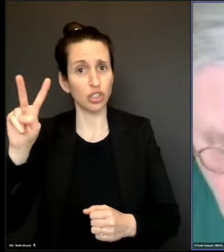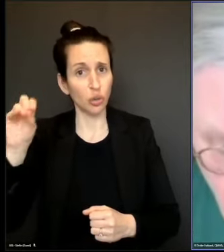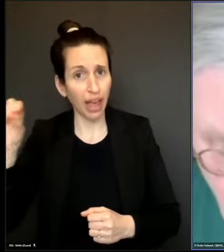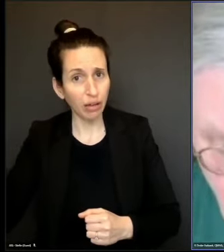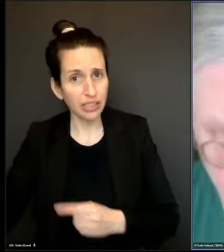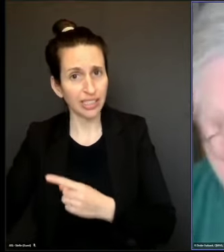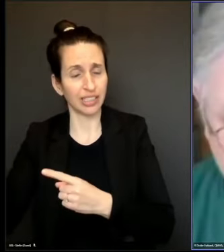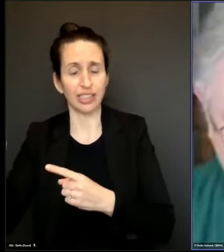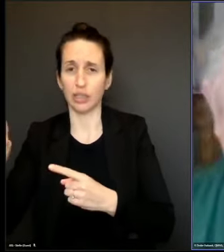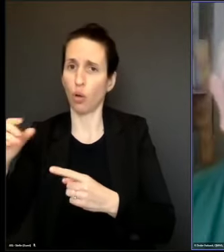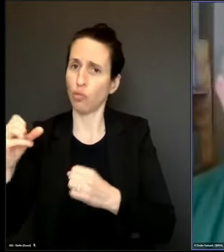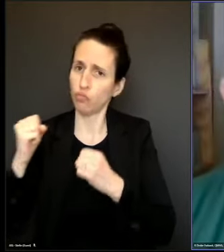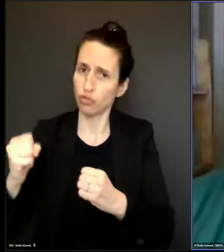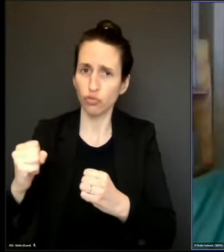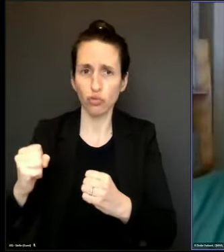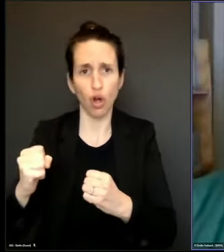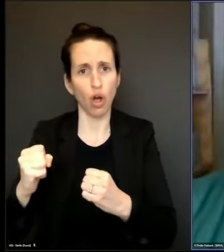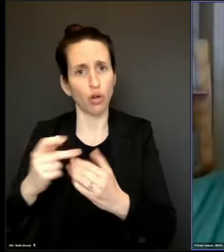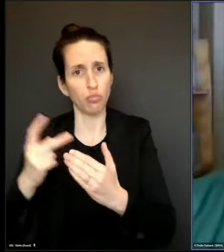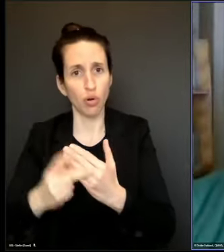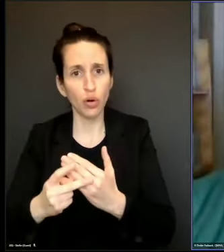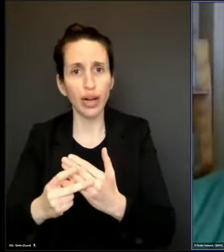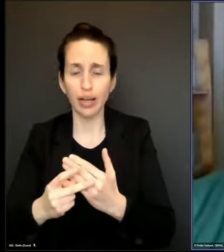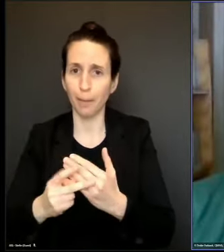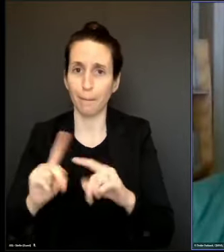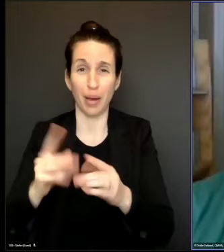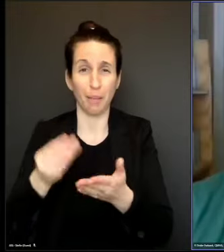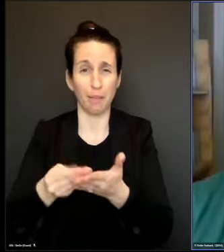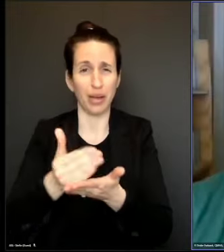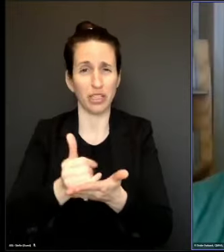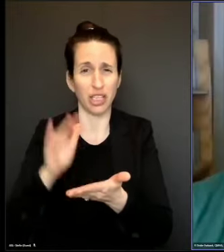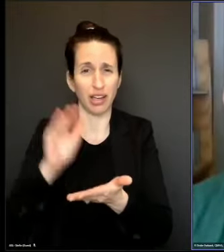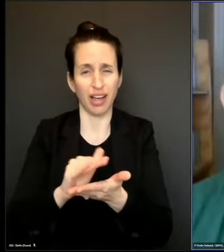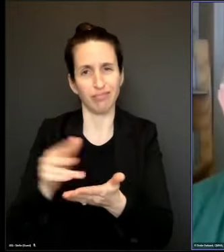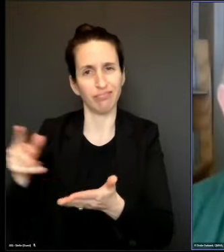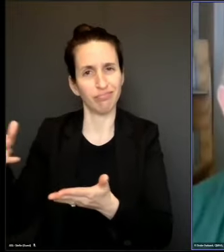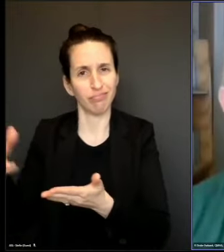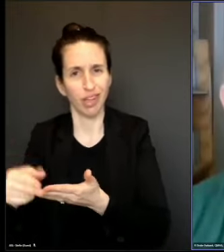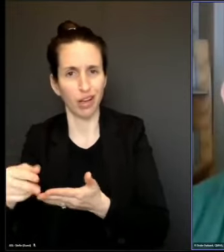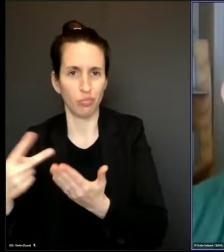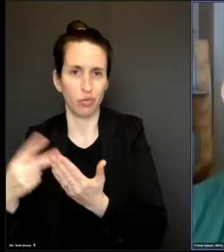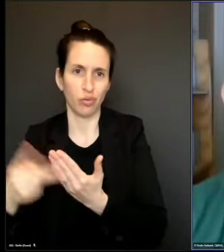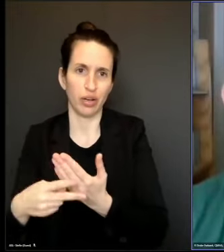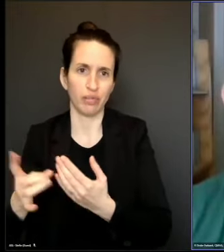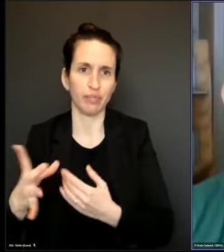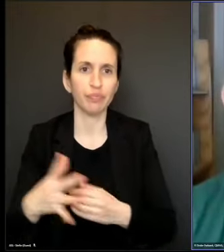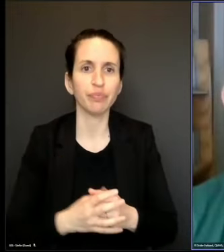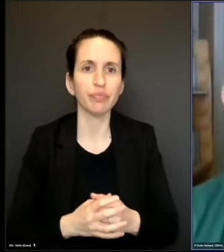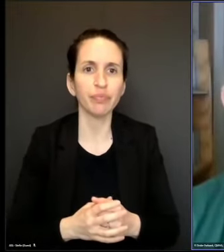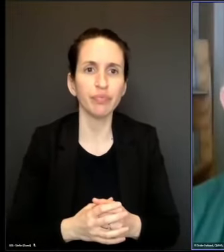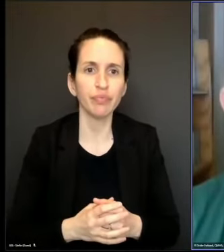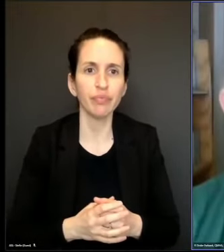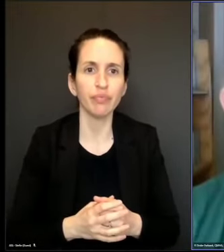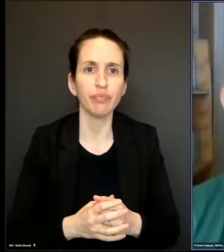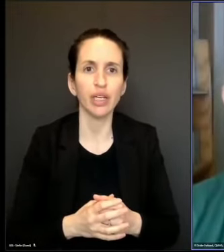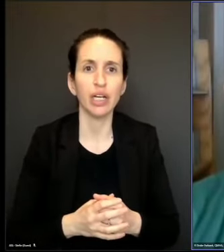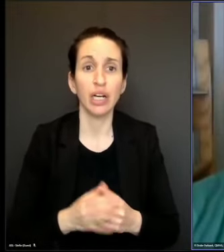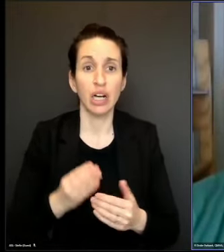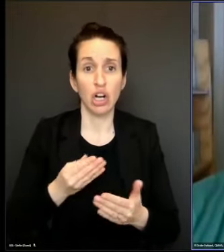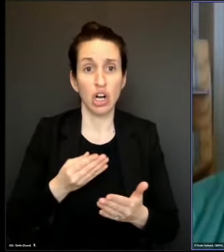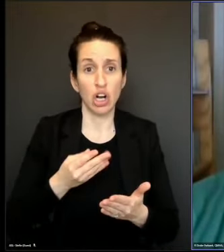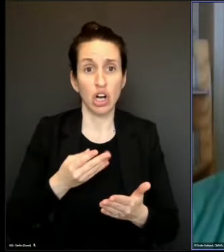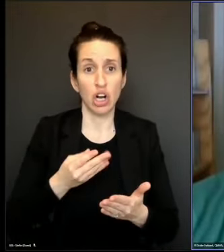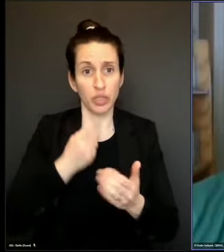in 20 seconds. The cost for those supports, they spend $40 to $50 million each year for the hospital in Junction